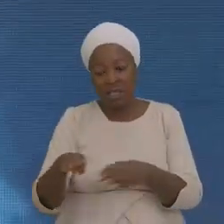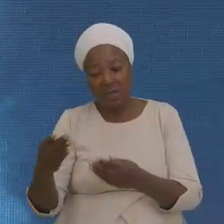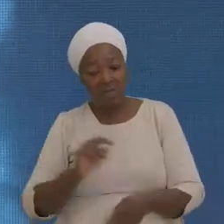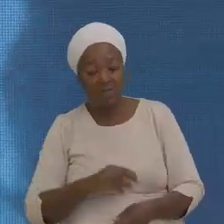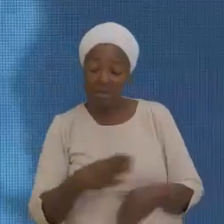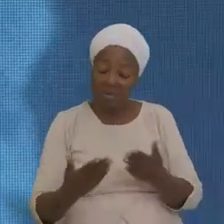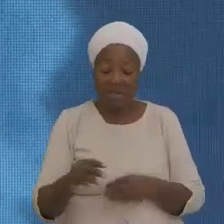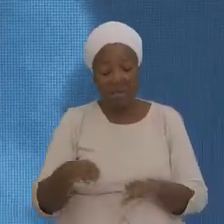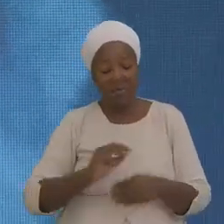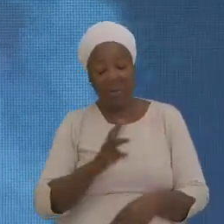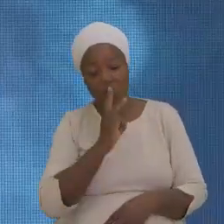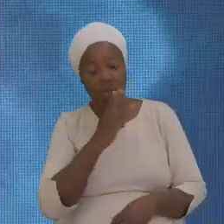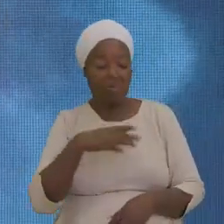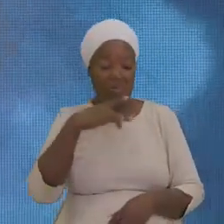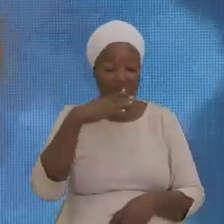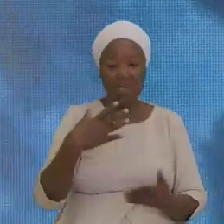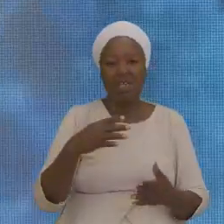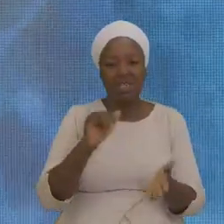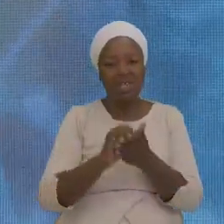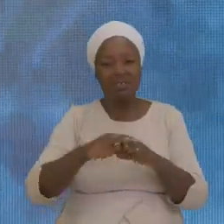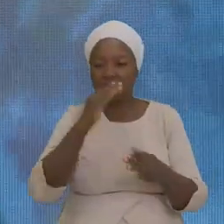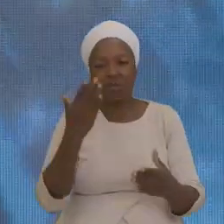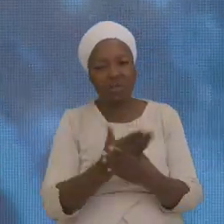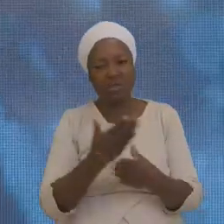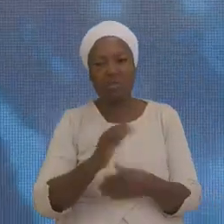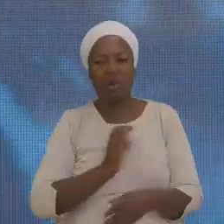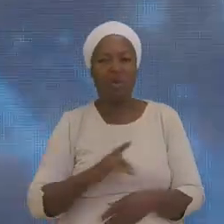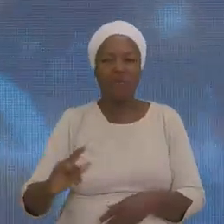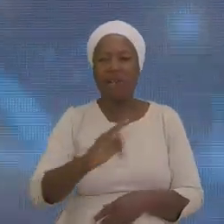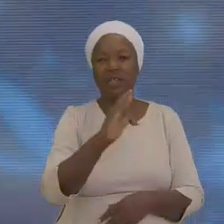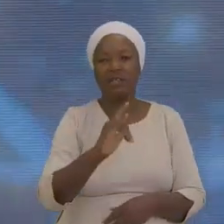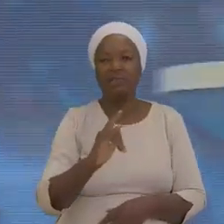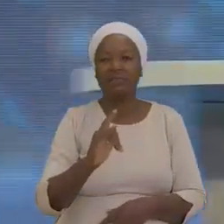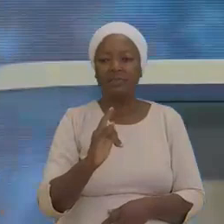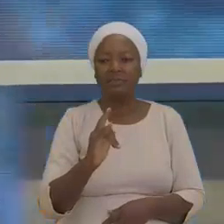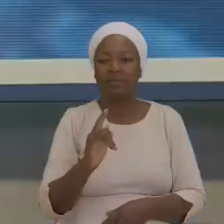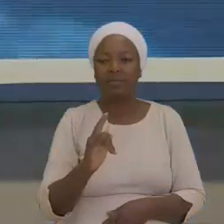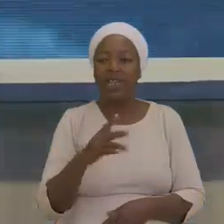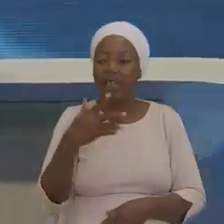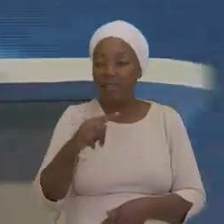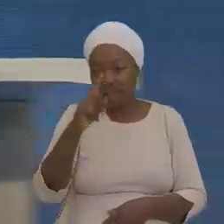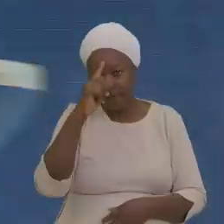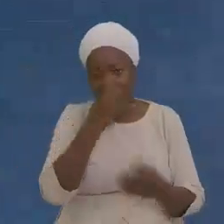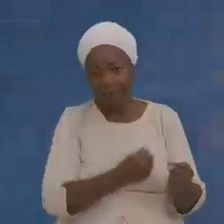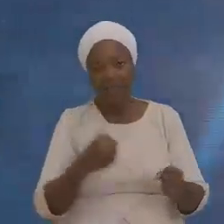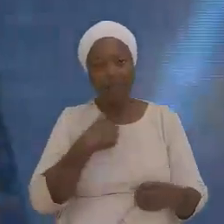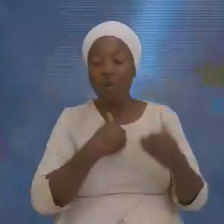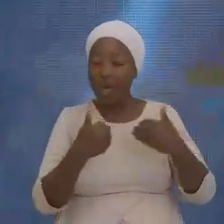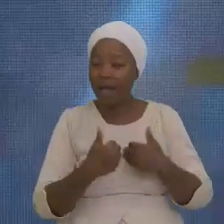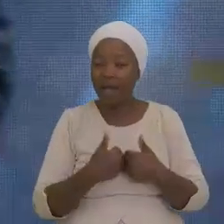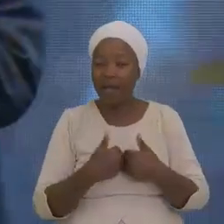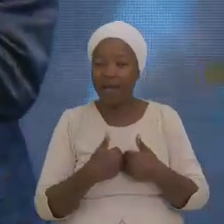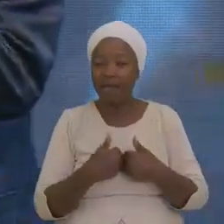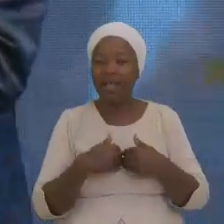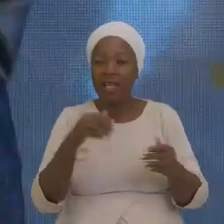give us biscuit. That does not affect our flight. The faith we have that